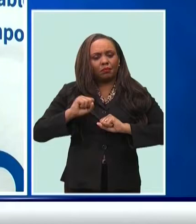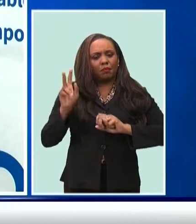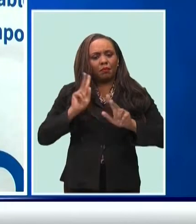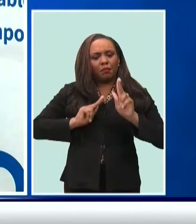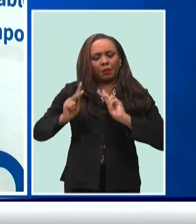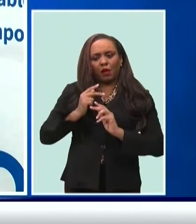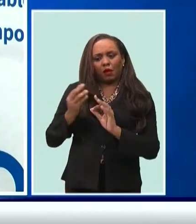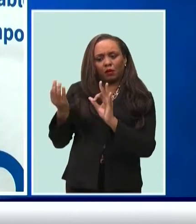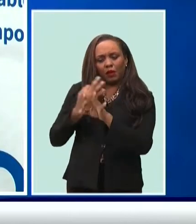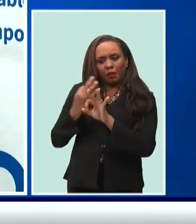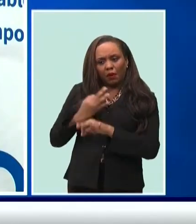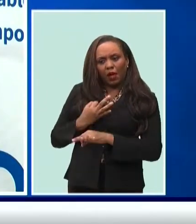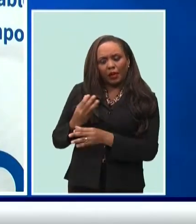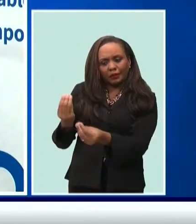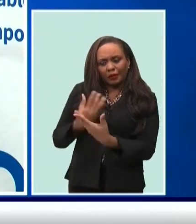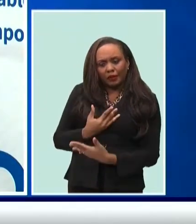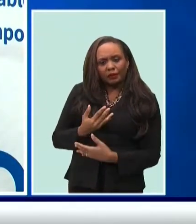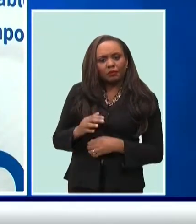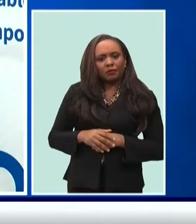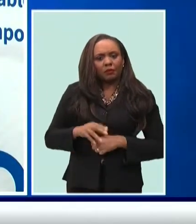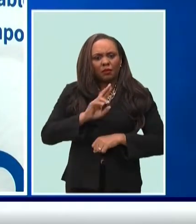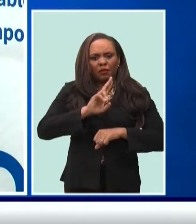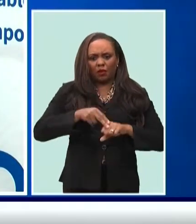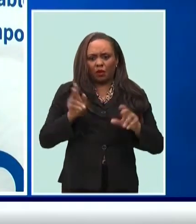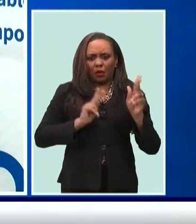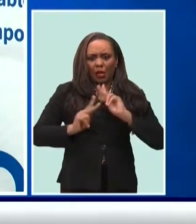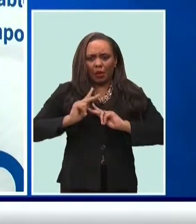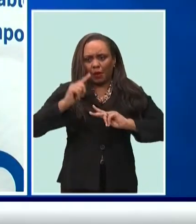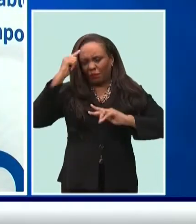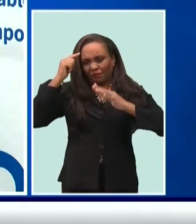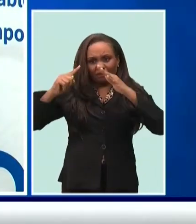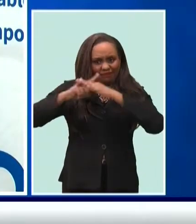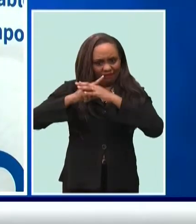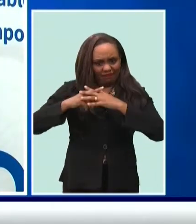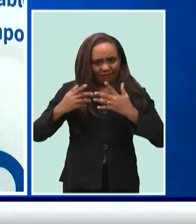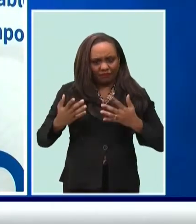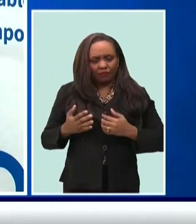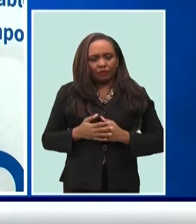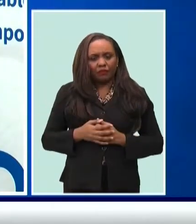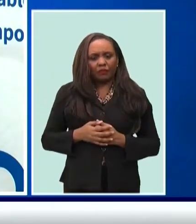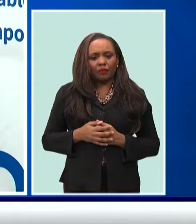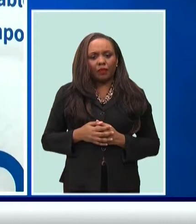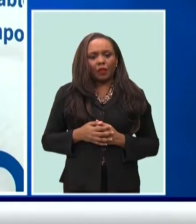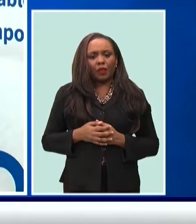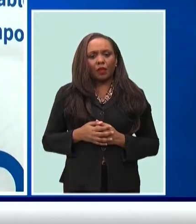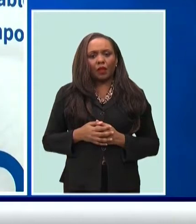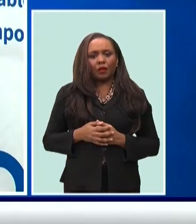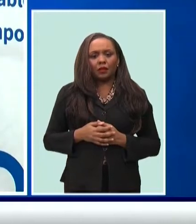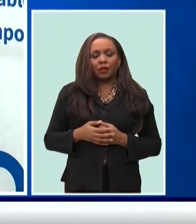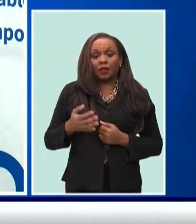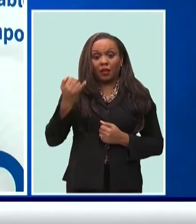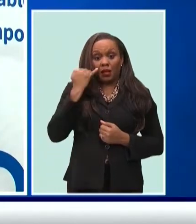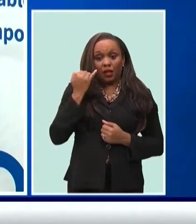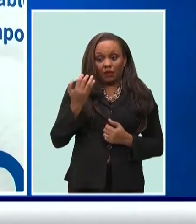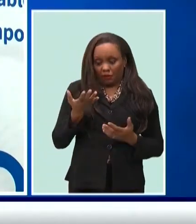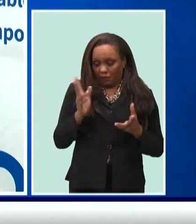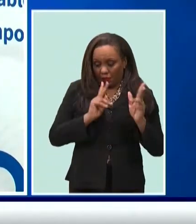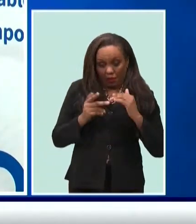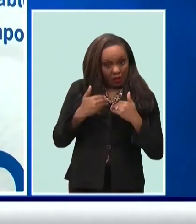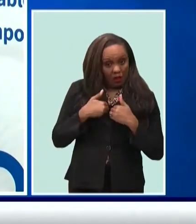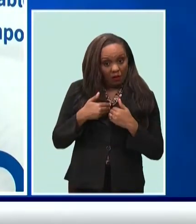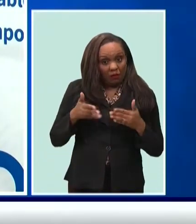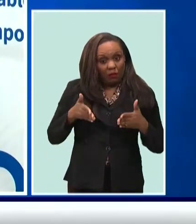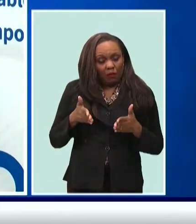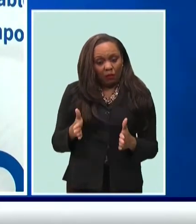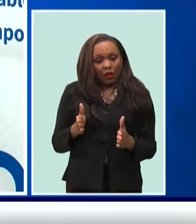Use cases that ordinary people come up with that we didn't foresee. And it's almost a matter of if you give people the tools, they'll find a